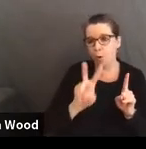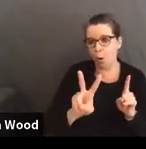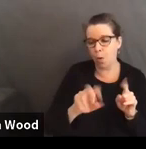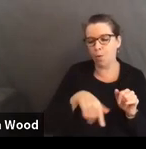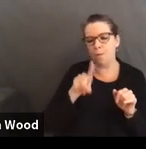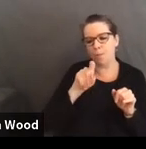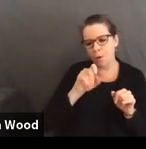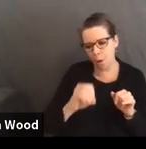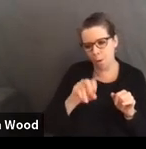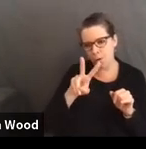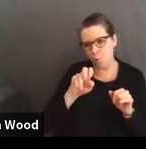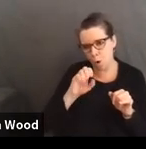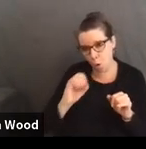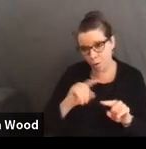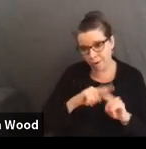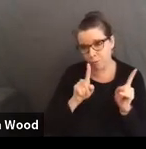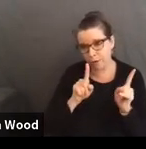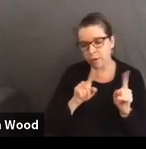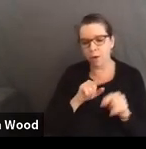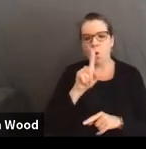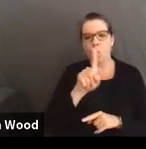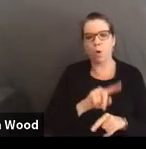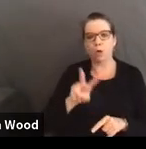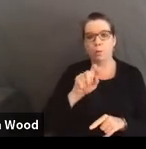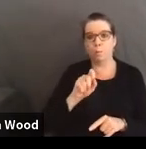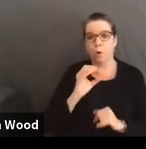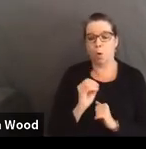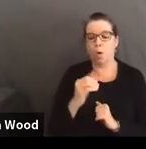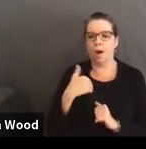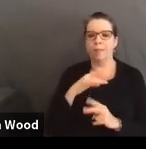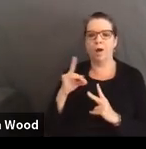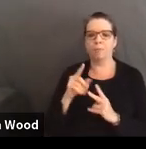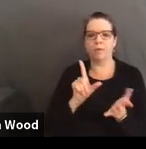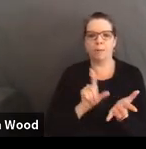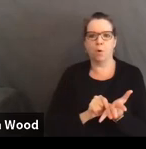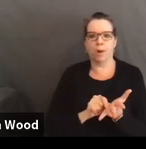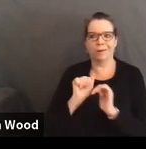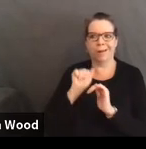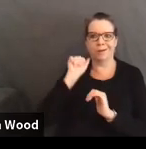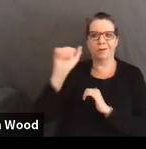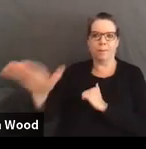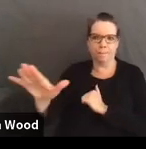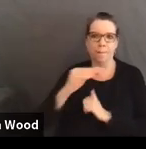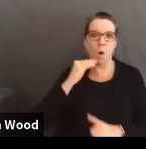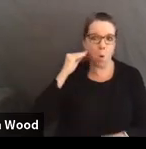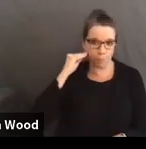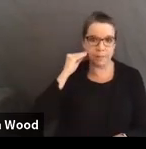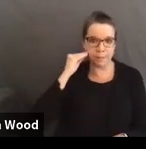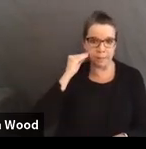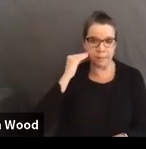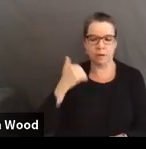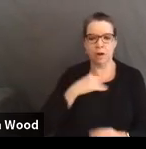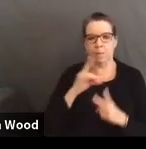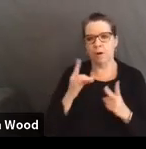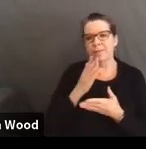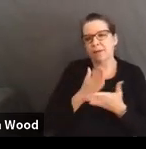In 1.0 and 2.0, we did have the option to print and ship directly to homes as part